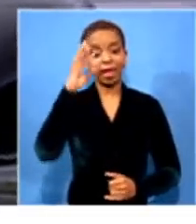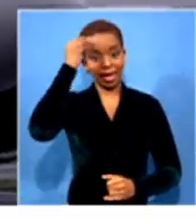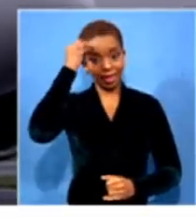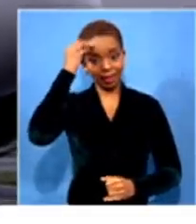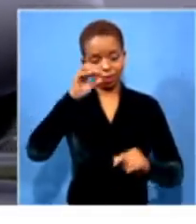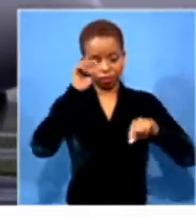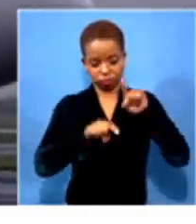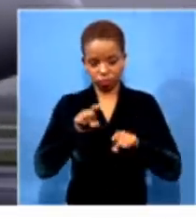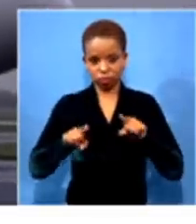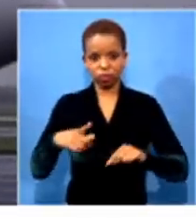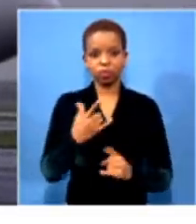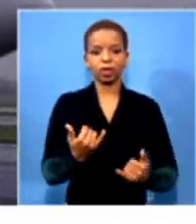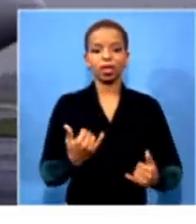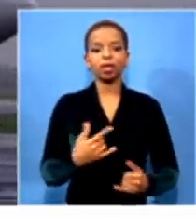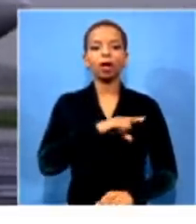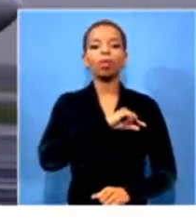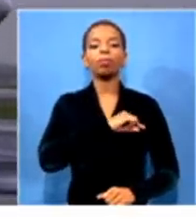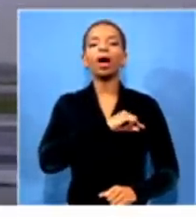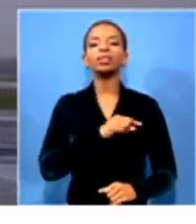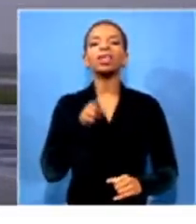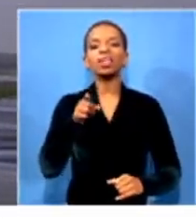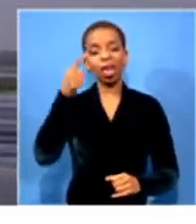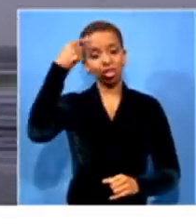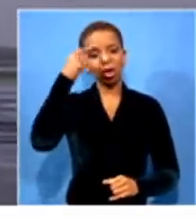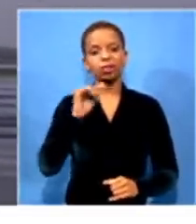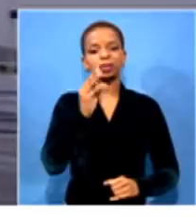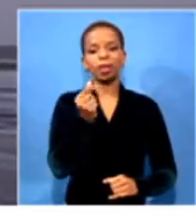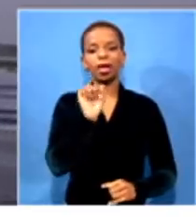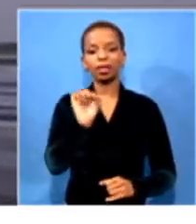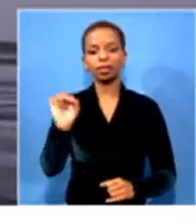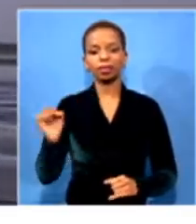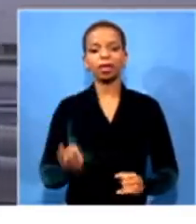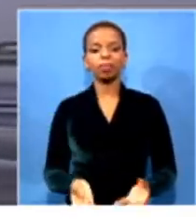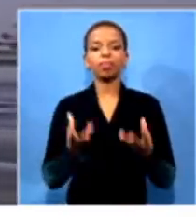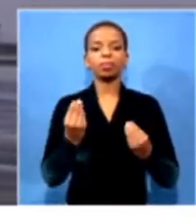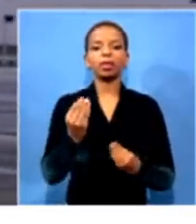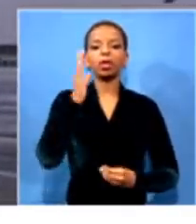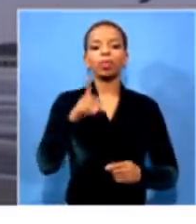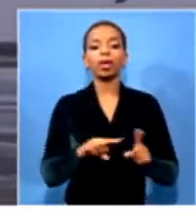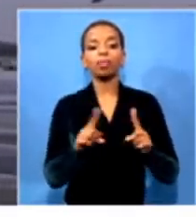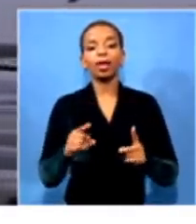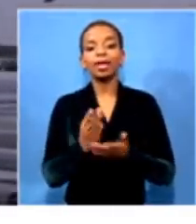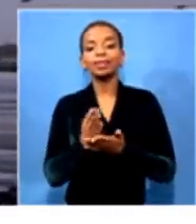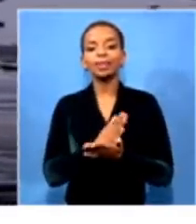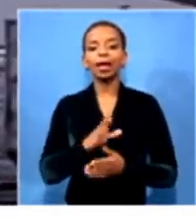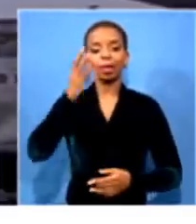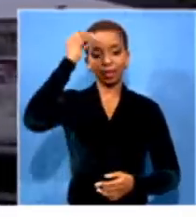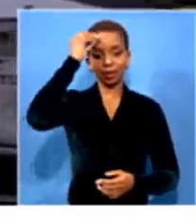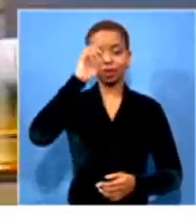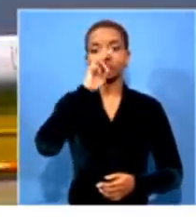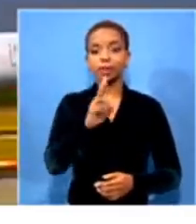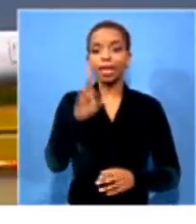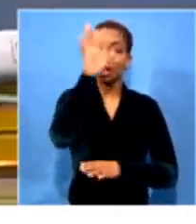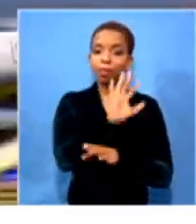couldn't be bothered by what the plan looks like because they're going to get their money back, and others are really, really interested in seeing what the plan is about, but it